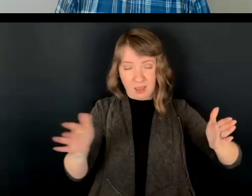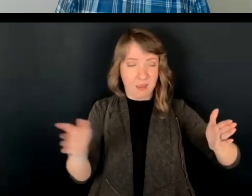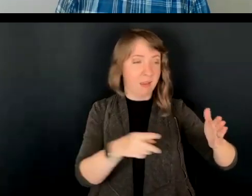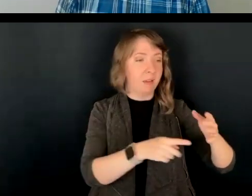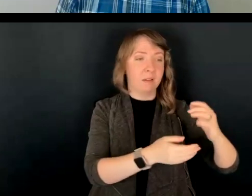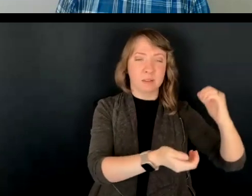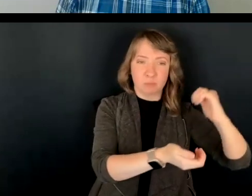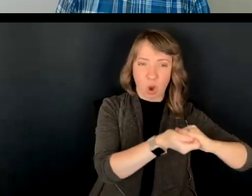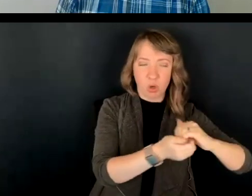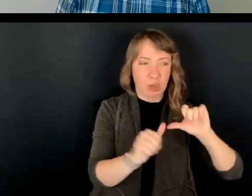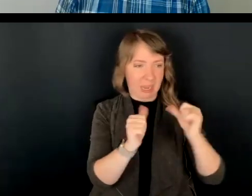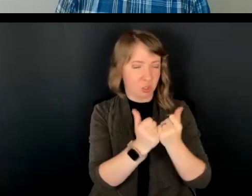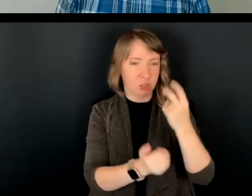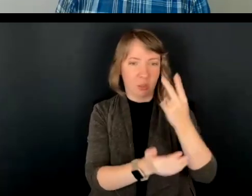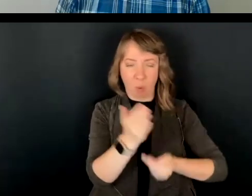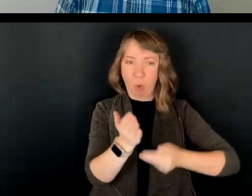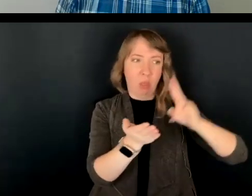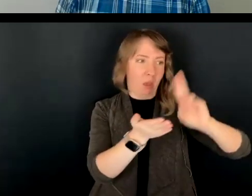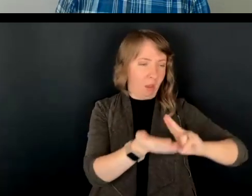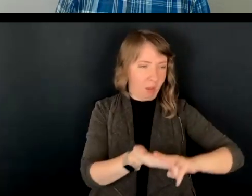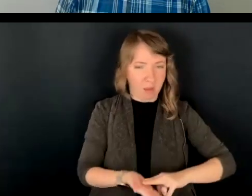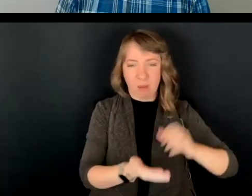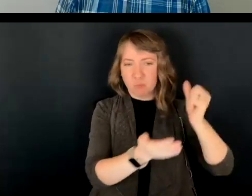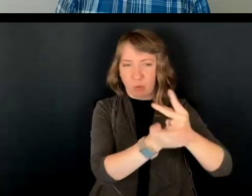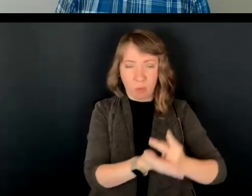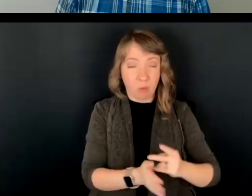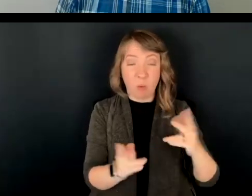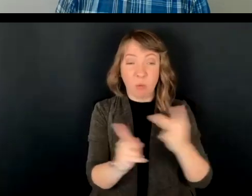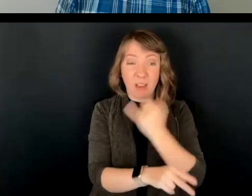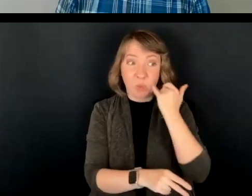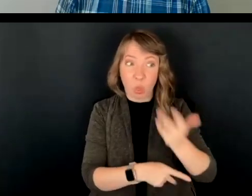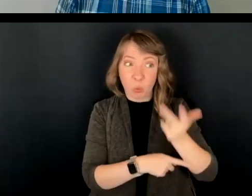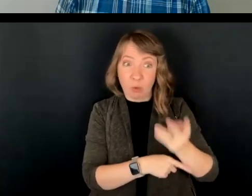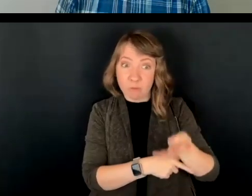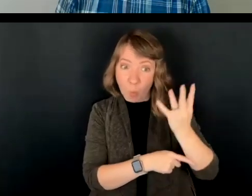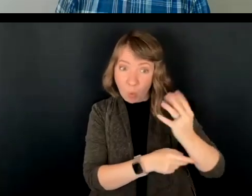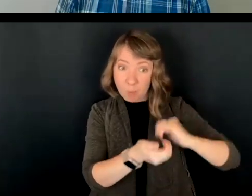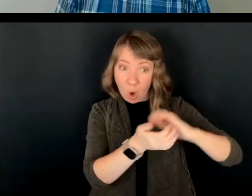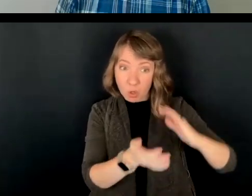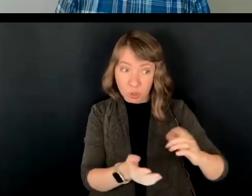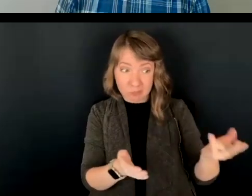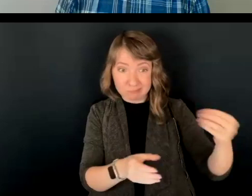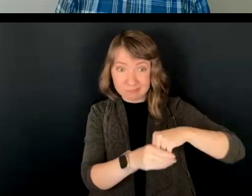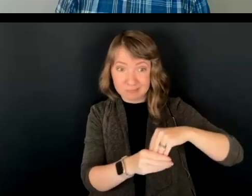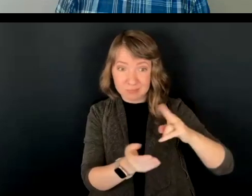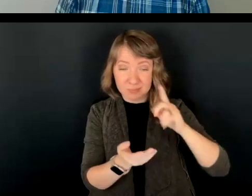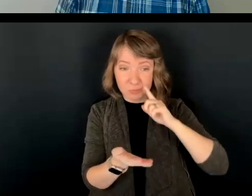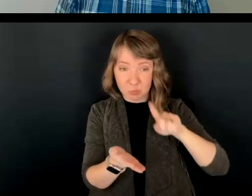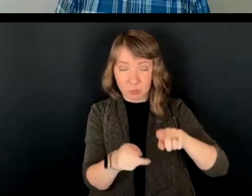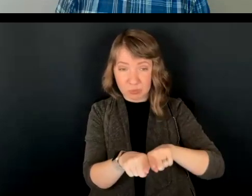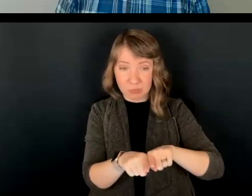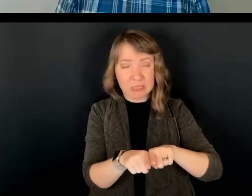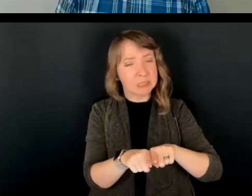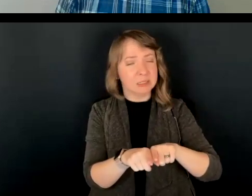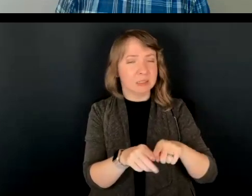stuff. And if there's 3 or 4 partners on a participating agreement or something like that, with say some